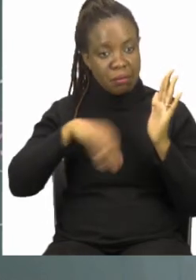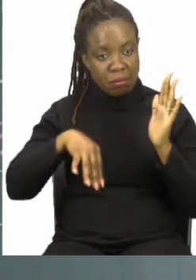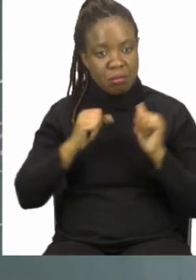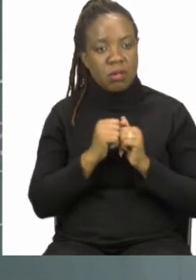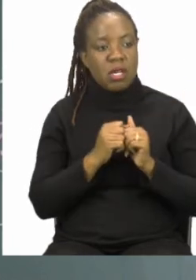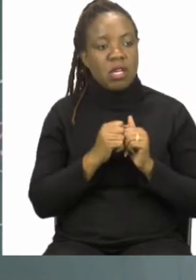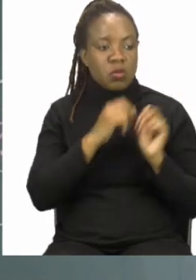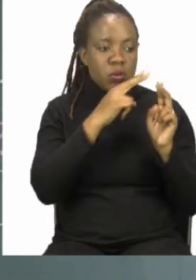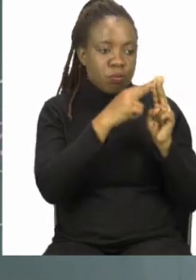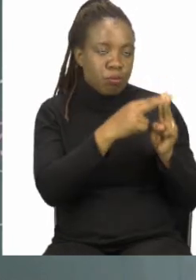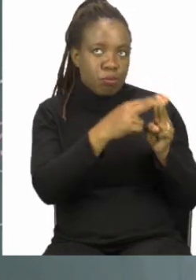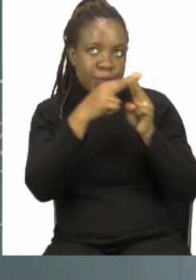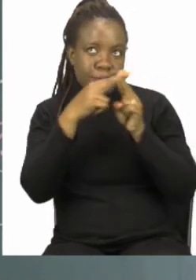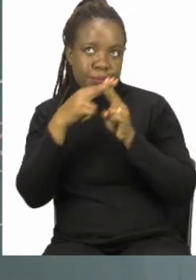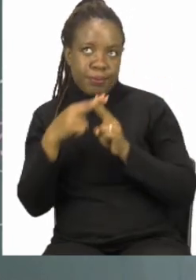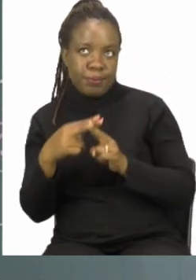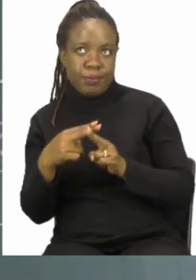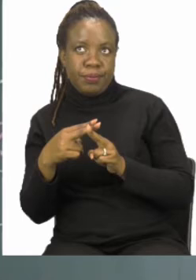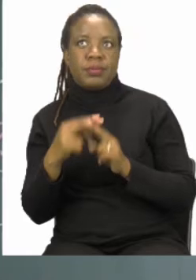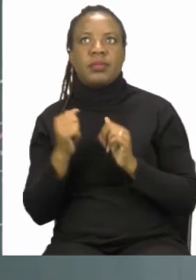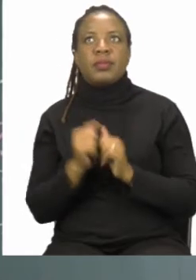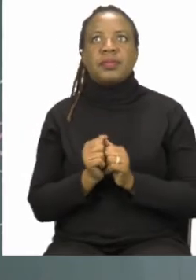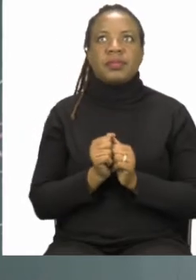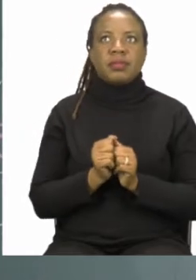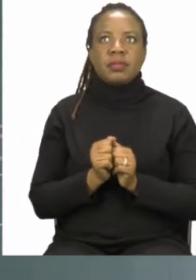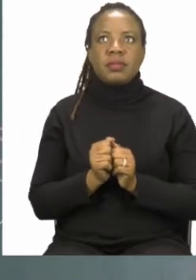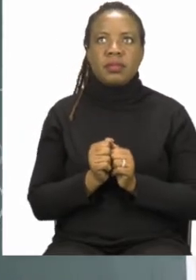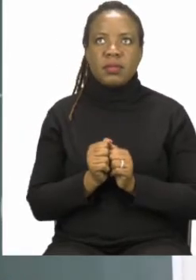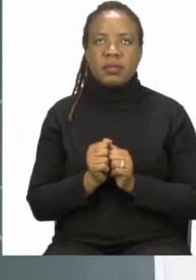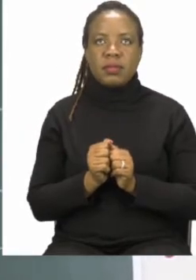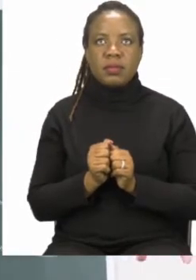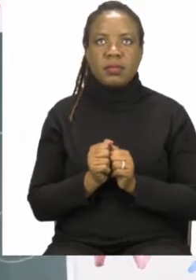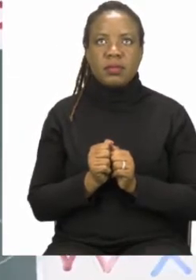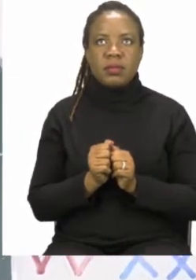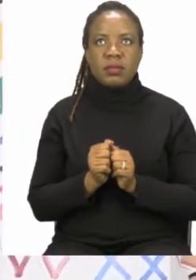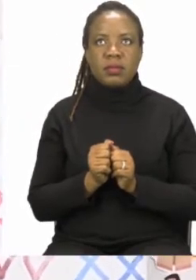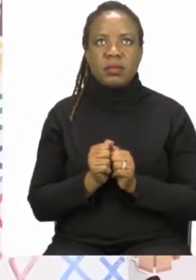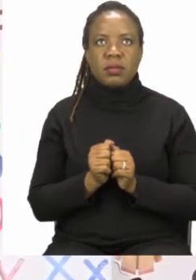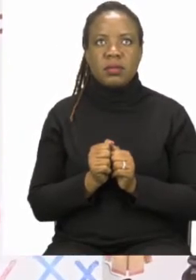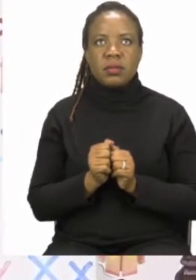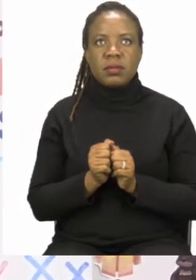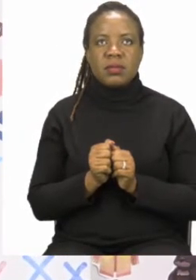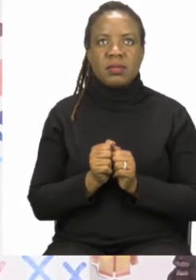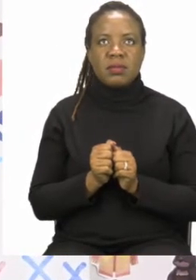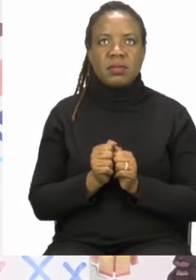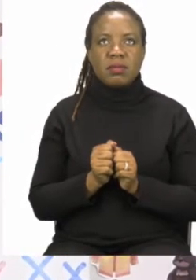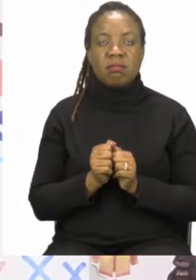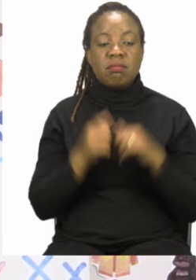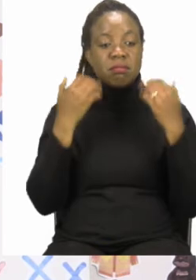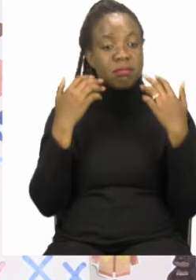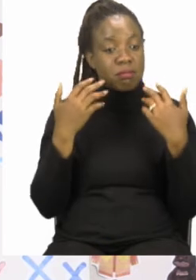enough. Make sure you say your sums out loud so that they make sense when you say them. When you're done with all